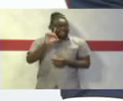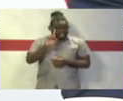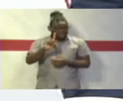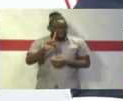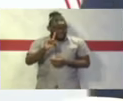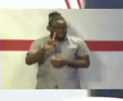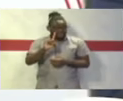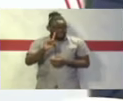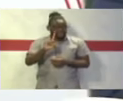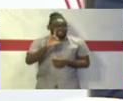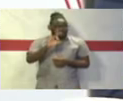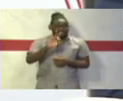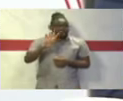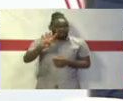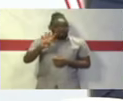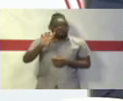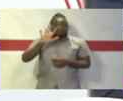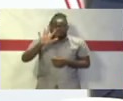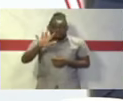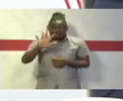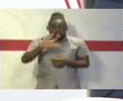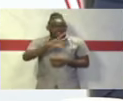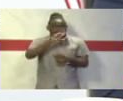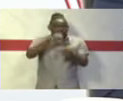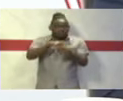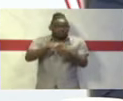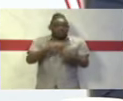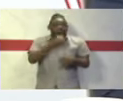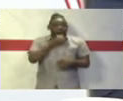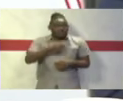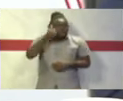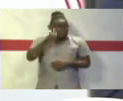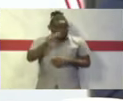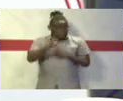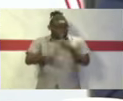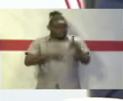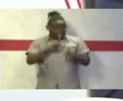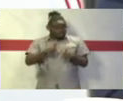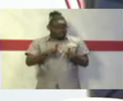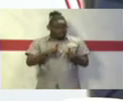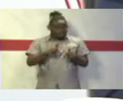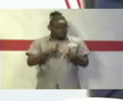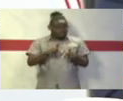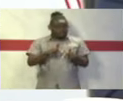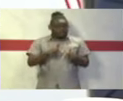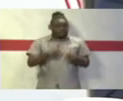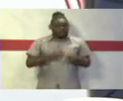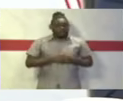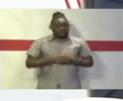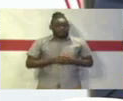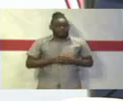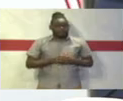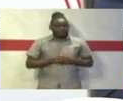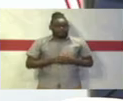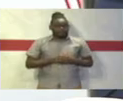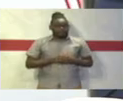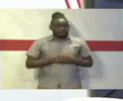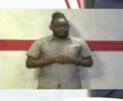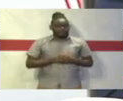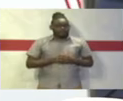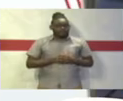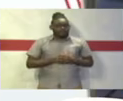181,845, which includes the elderly Express experience, which is the highly personalized premium